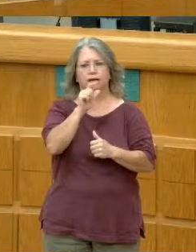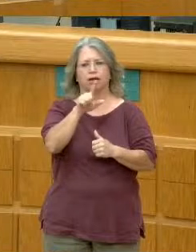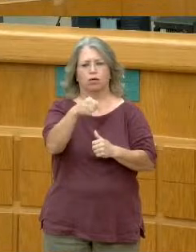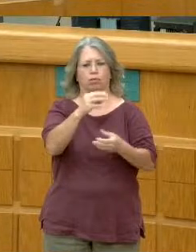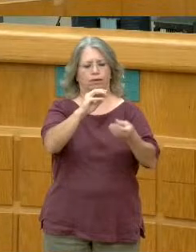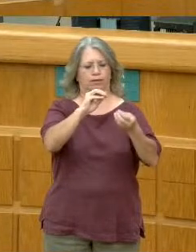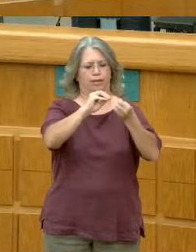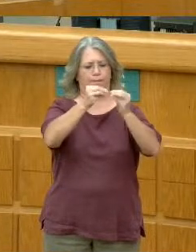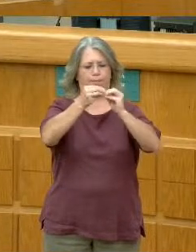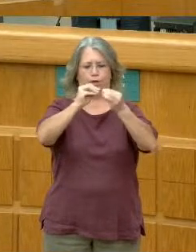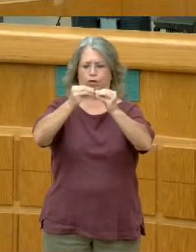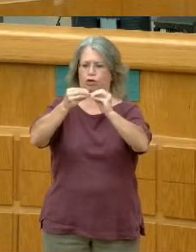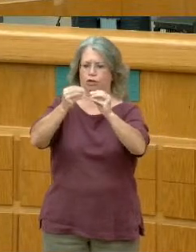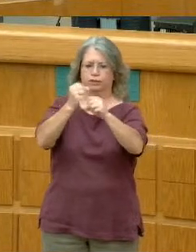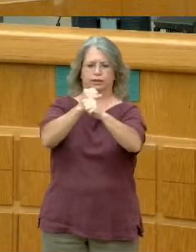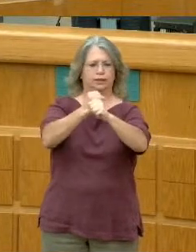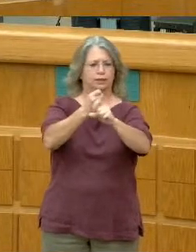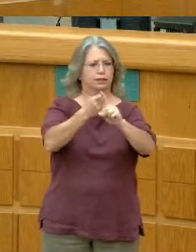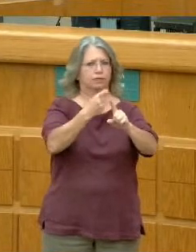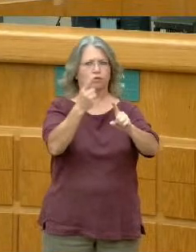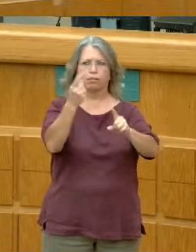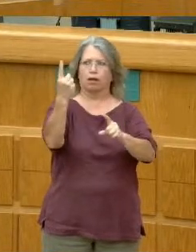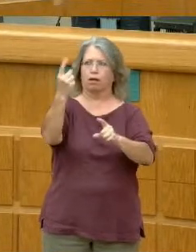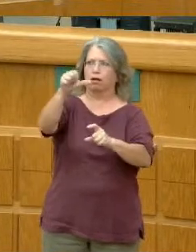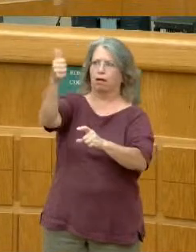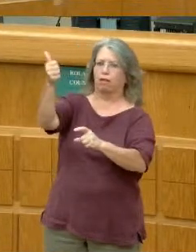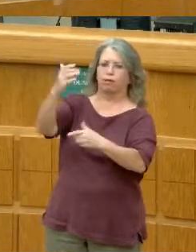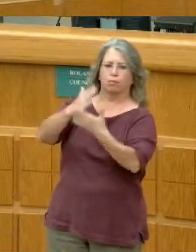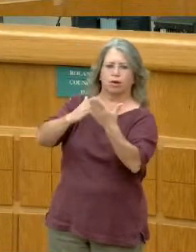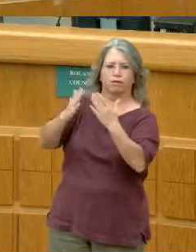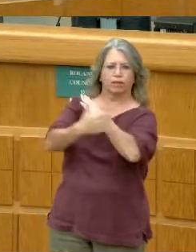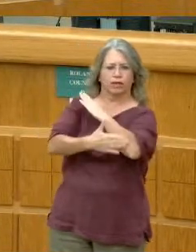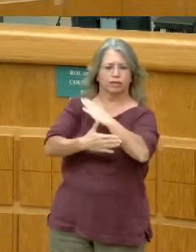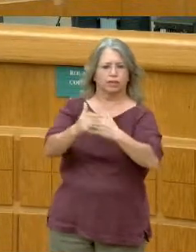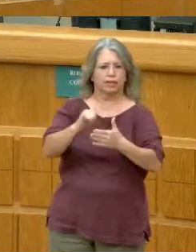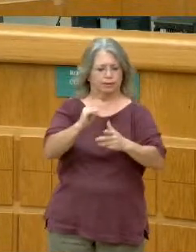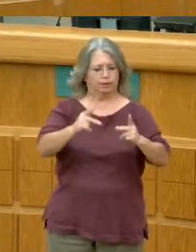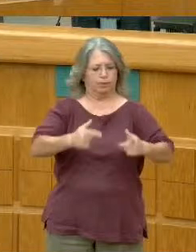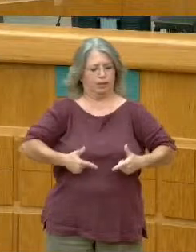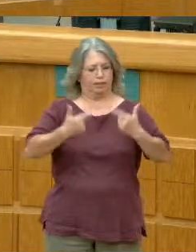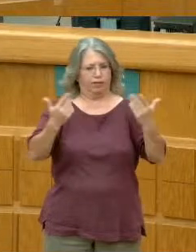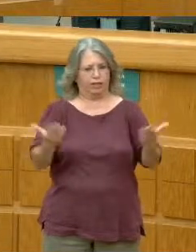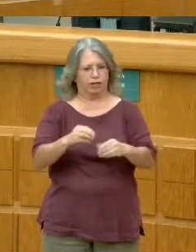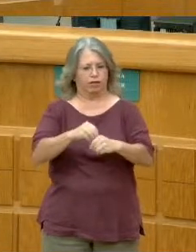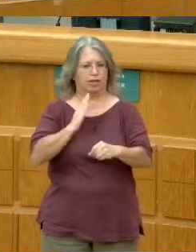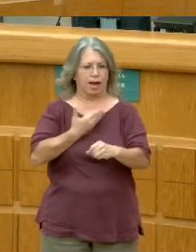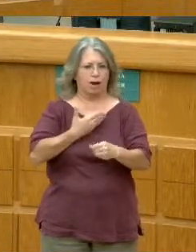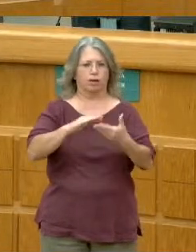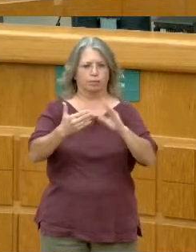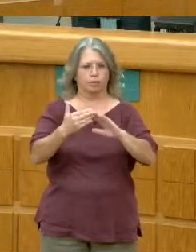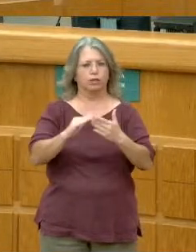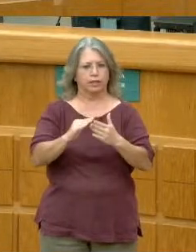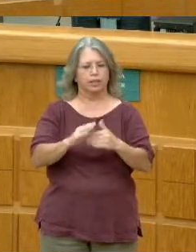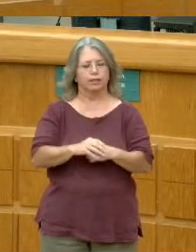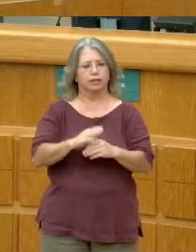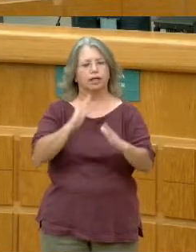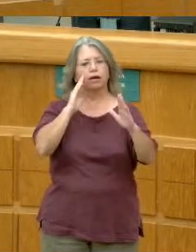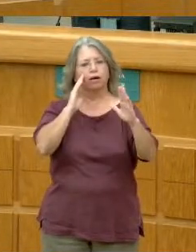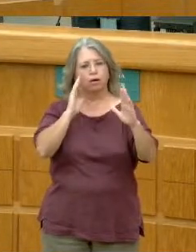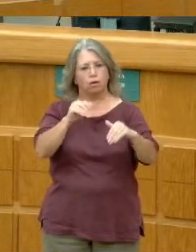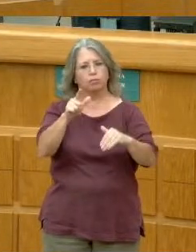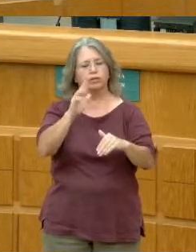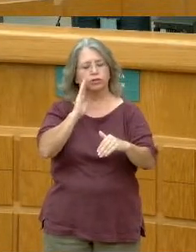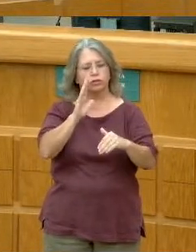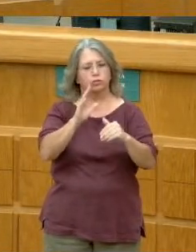statistics coming out of some other part of the country. They're people that live right here in our community. So we hope that you'll pay close attention